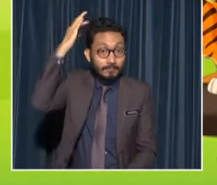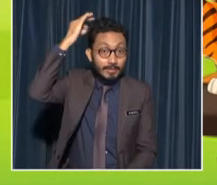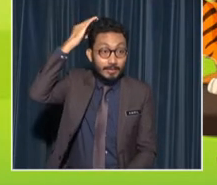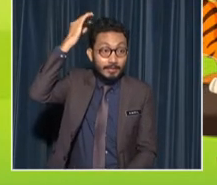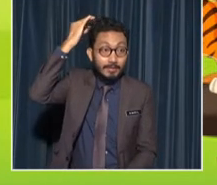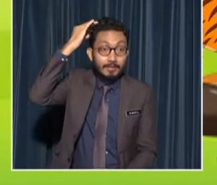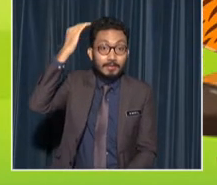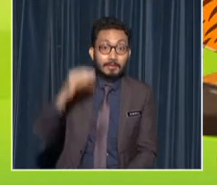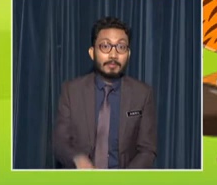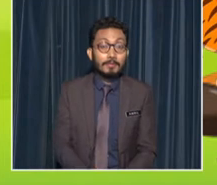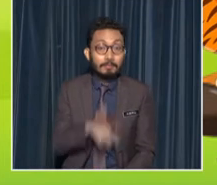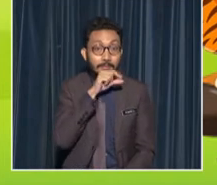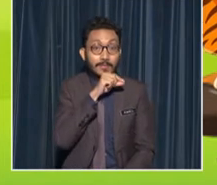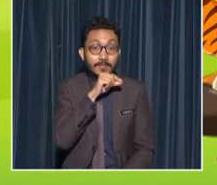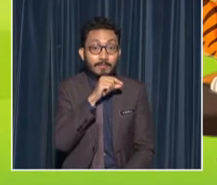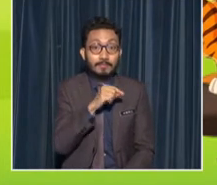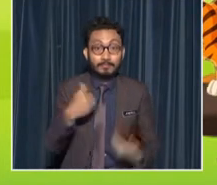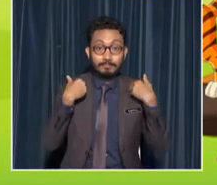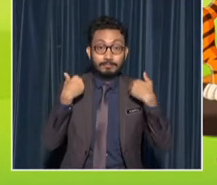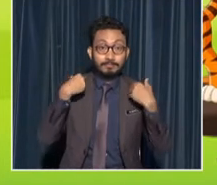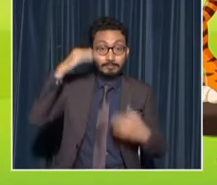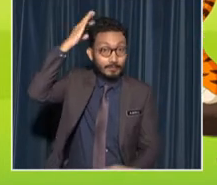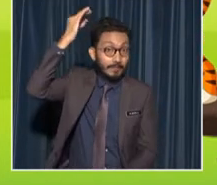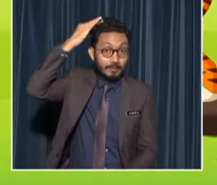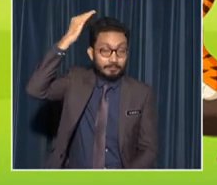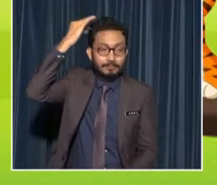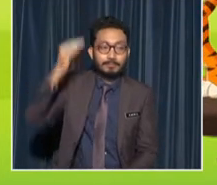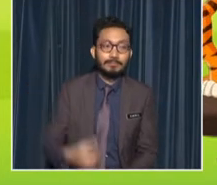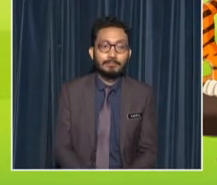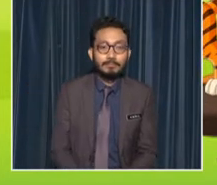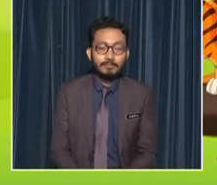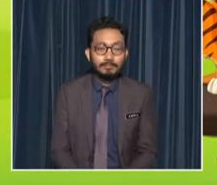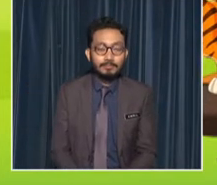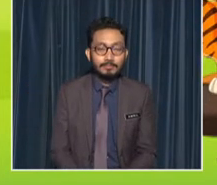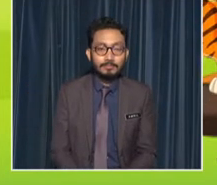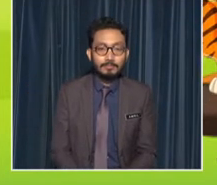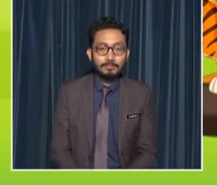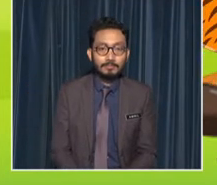Feather. Birds have feathers.